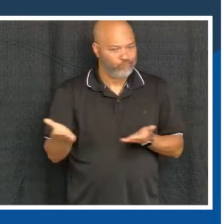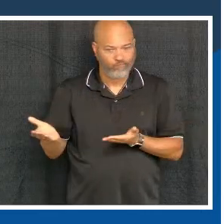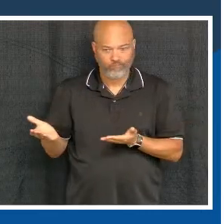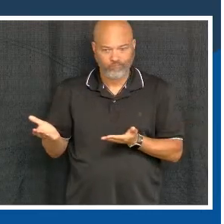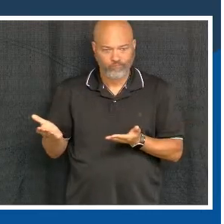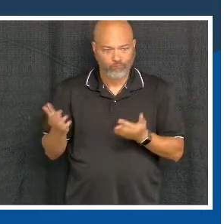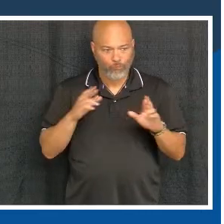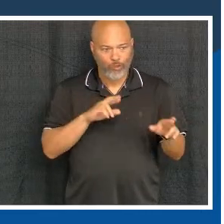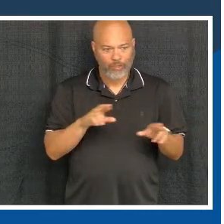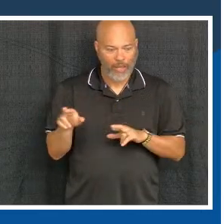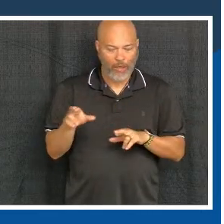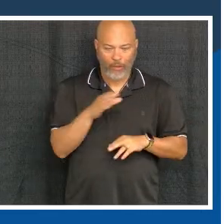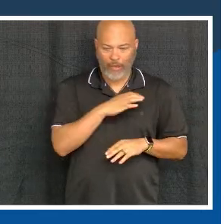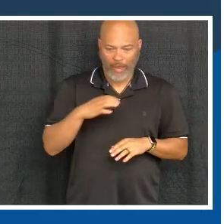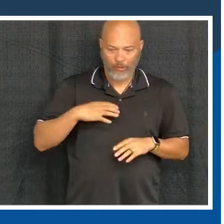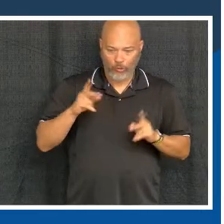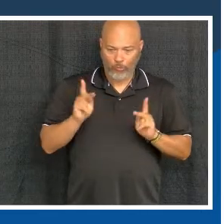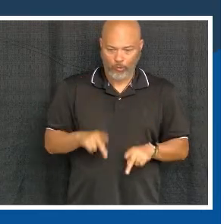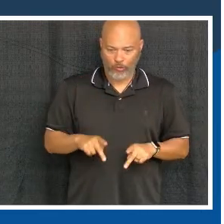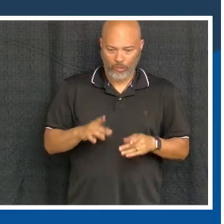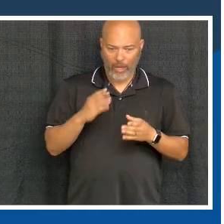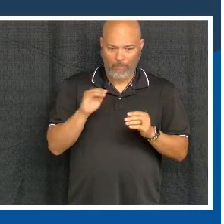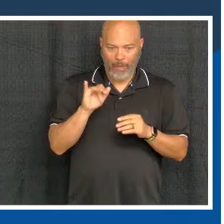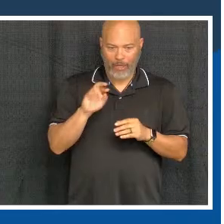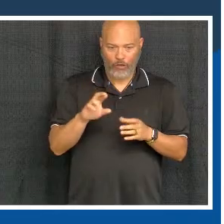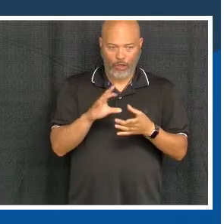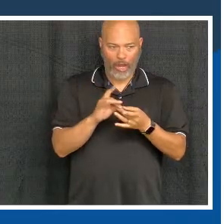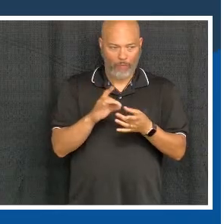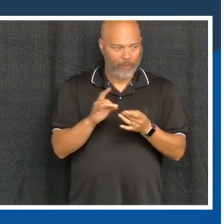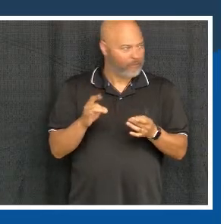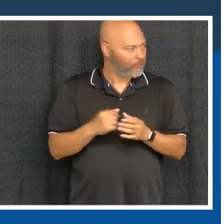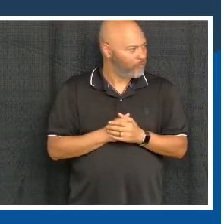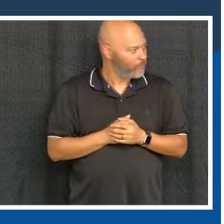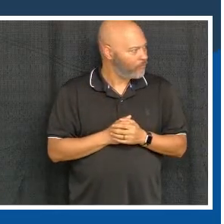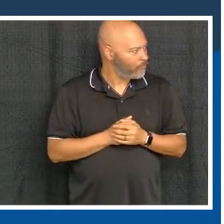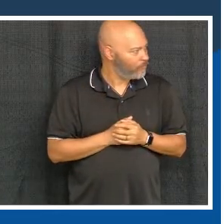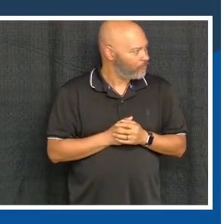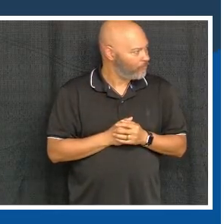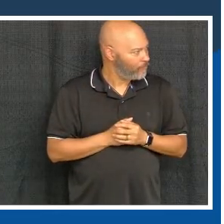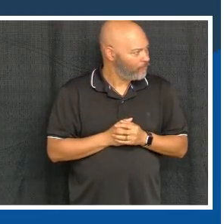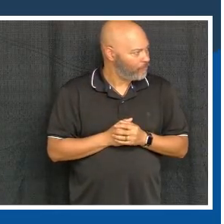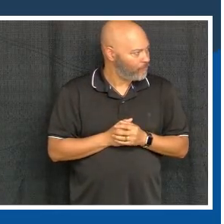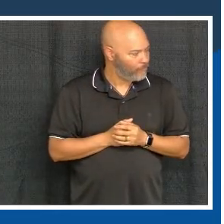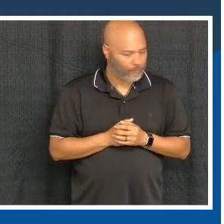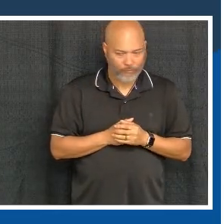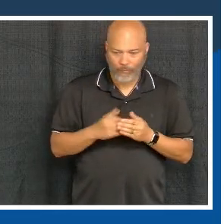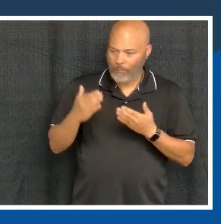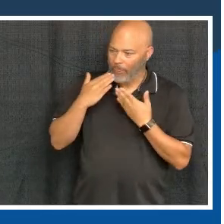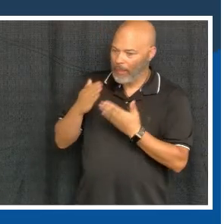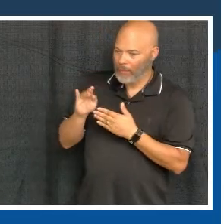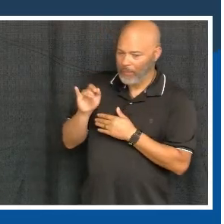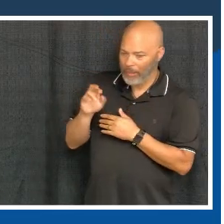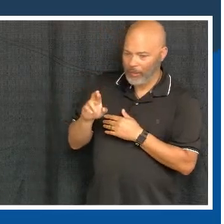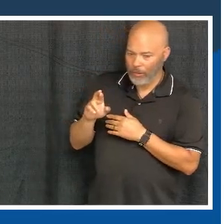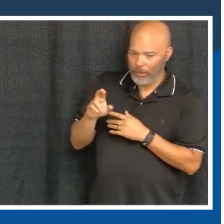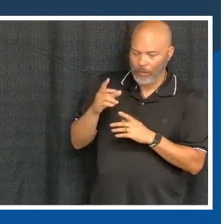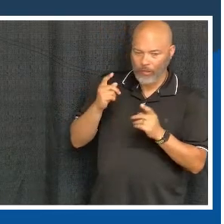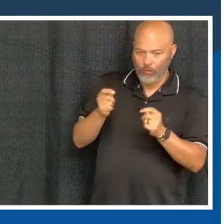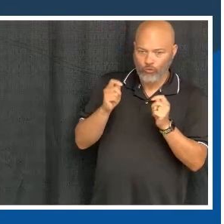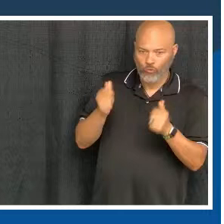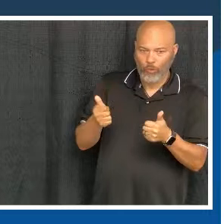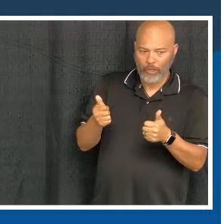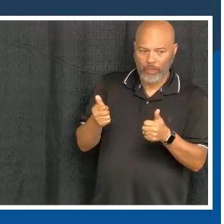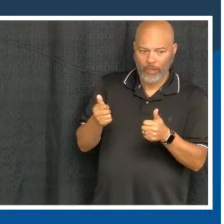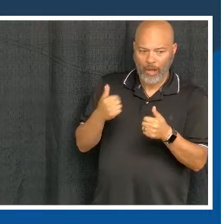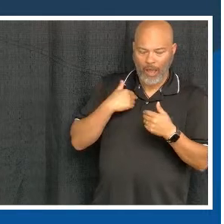Okay, we're now ready for council and mayor comments. Councilman McLaughlin, you're recognized. Thank you, Mayor. Just quick,